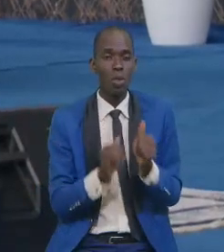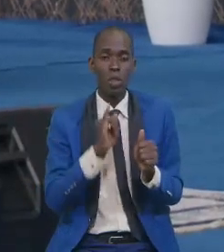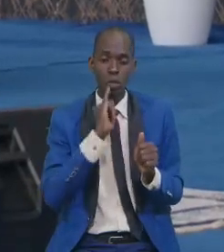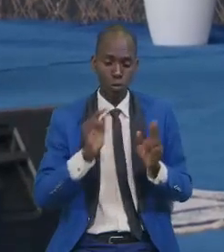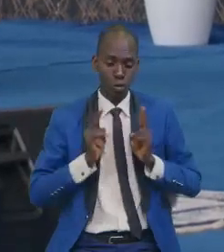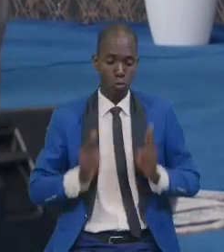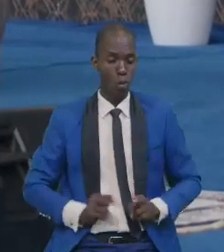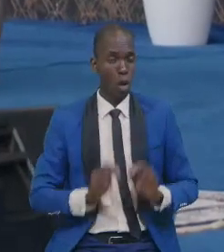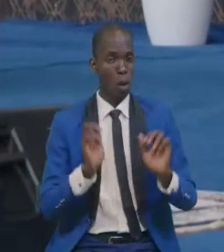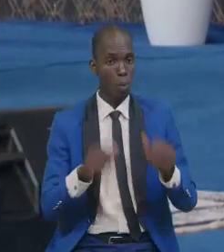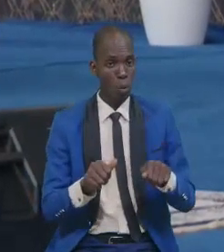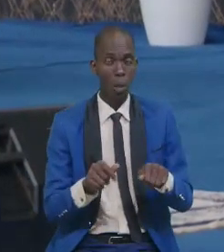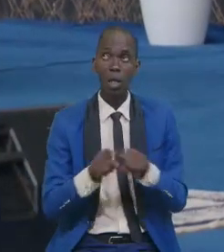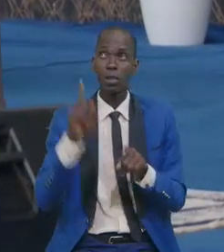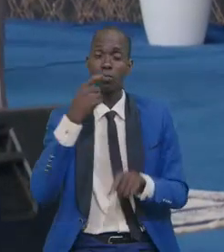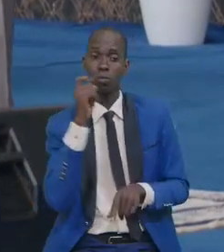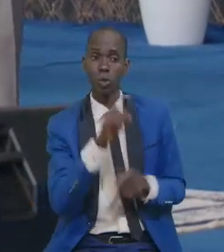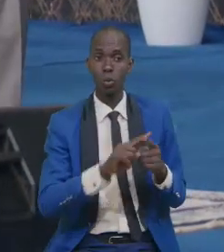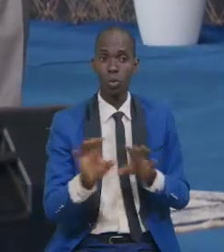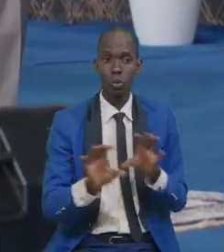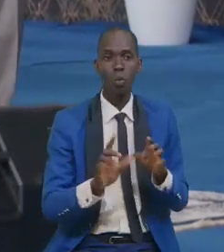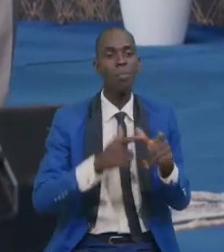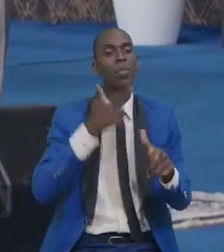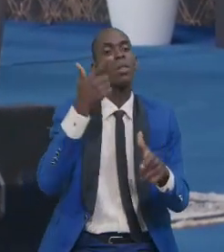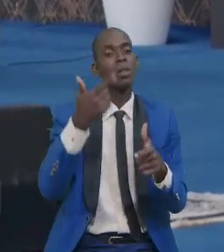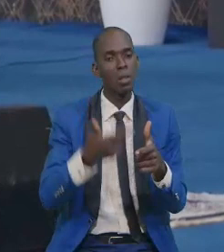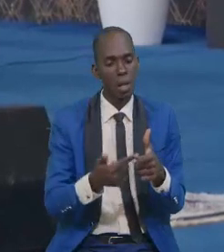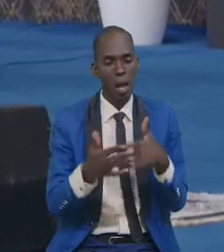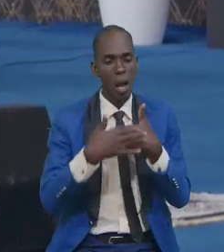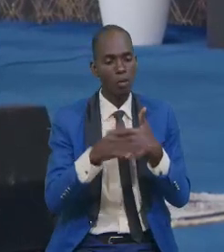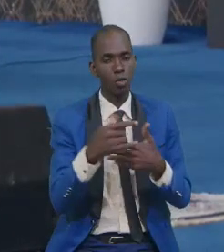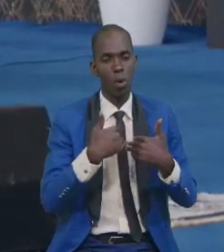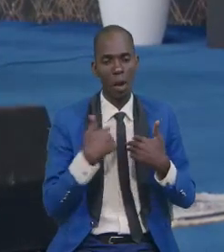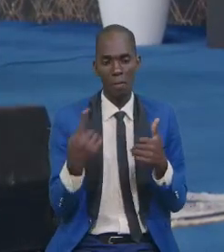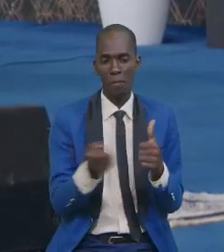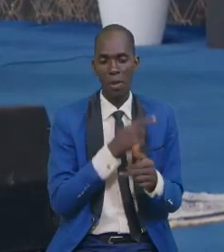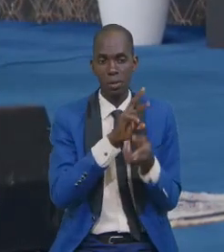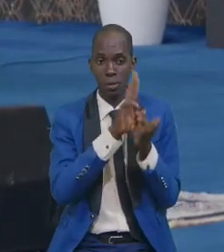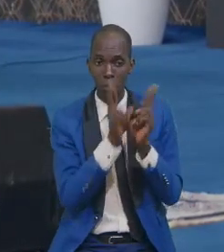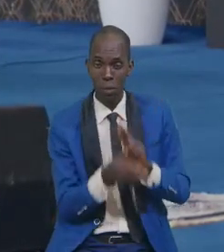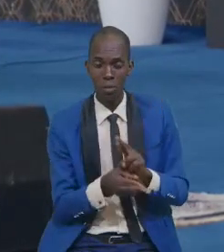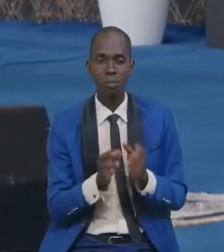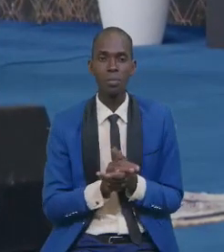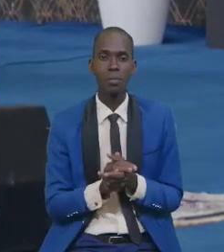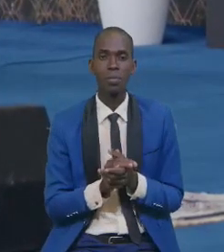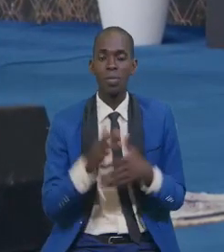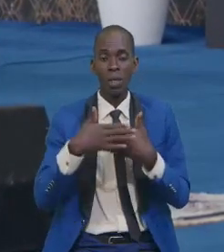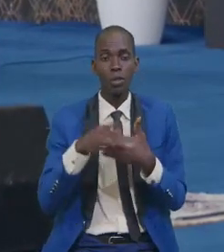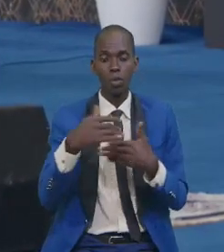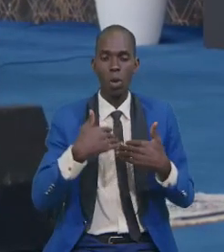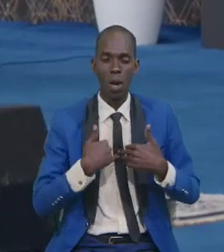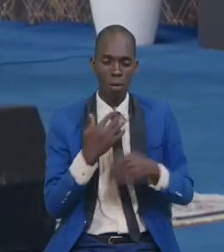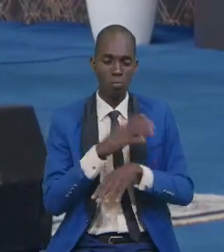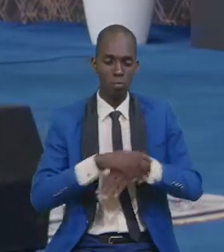do, he says, then, after the repentance, after the giving up of